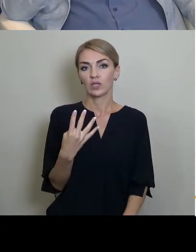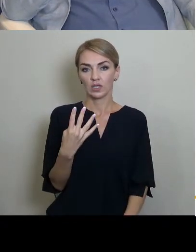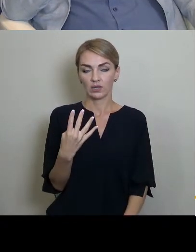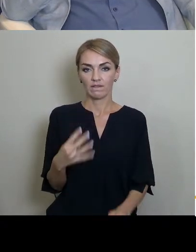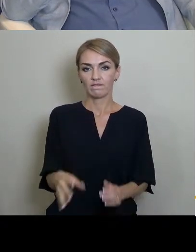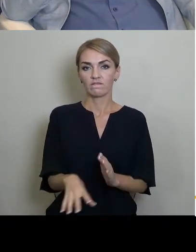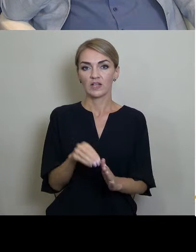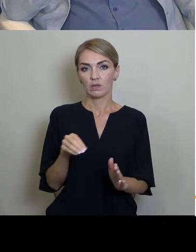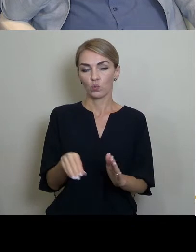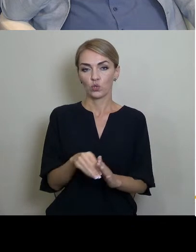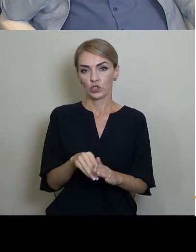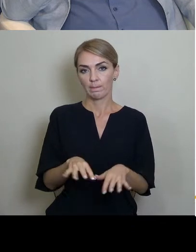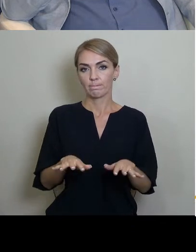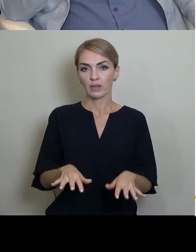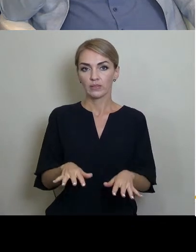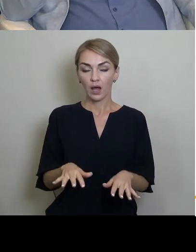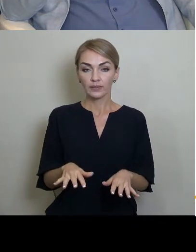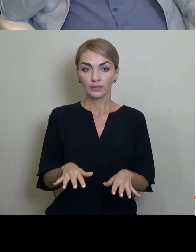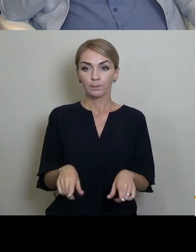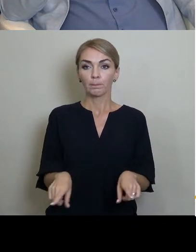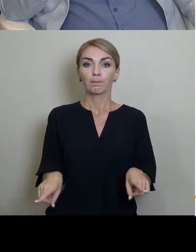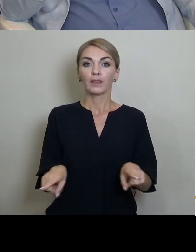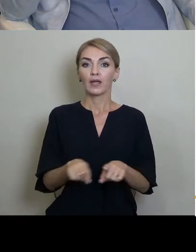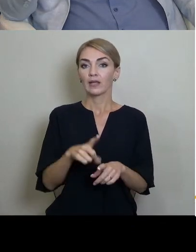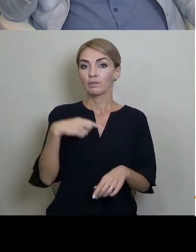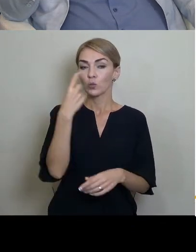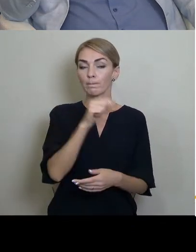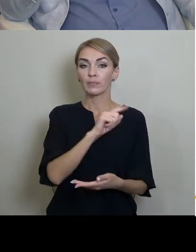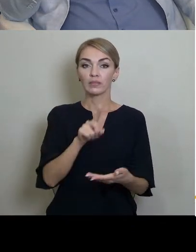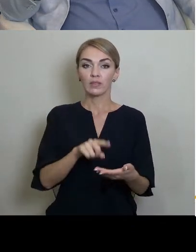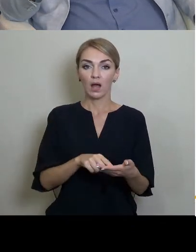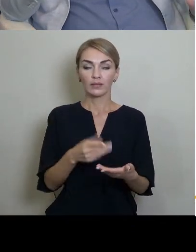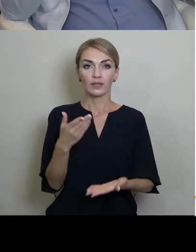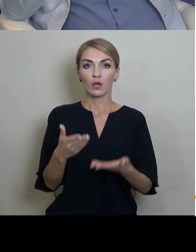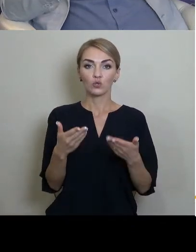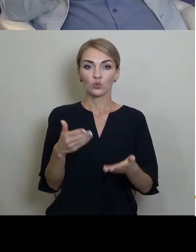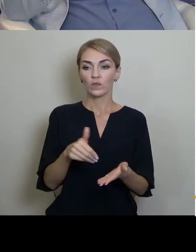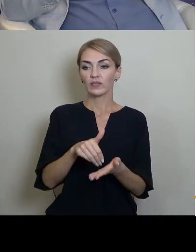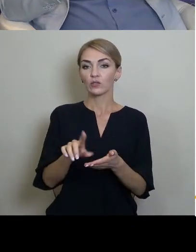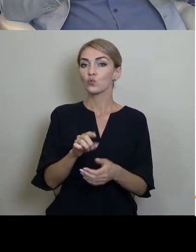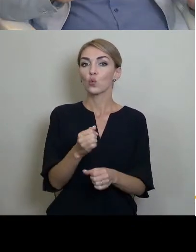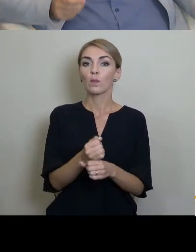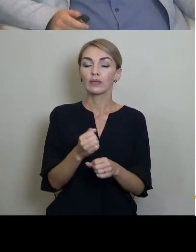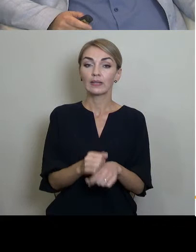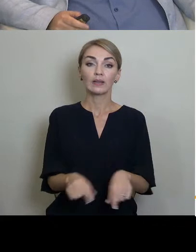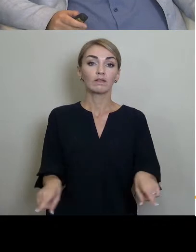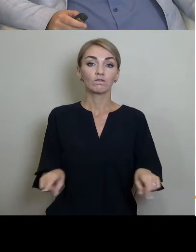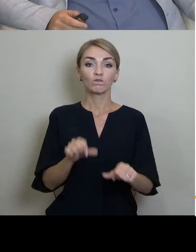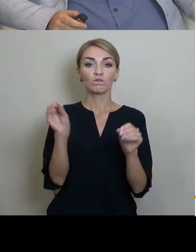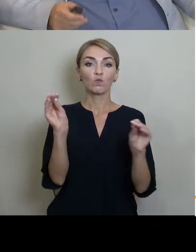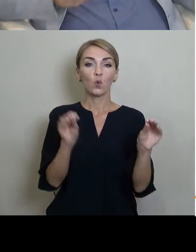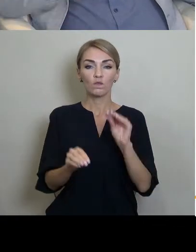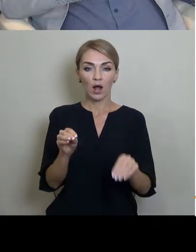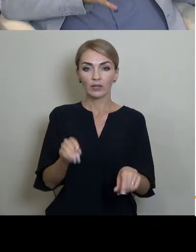election constituency with 4 mandates. So the issue of deviation, then